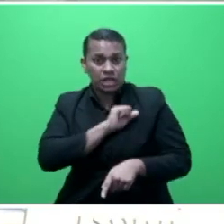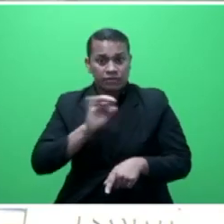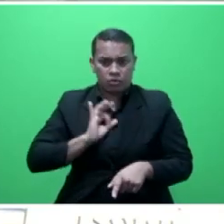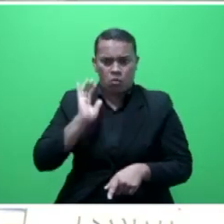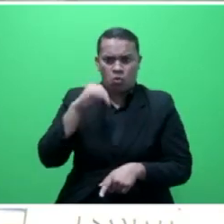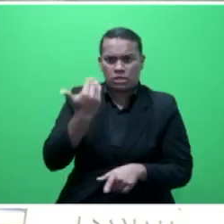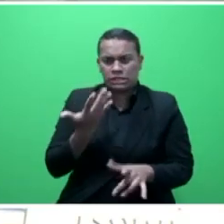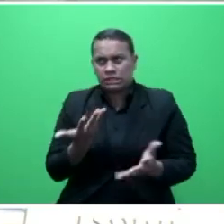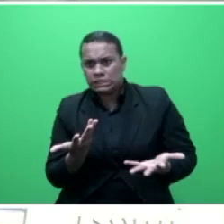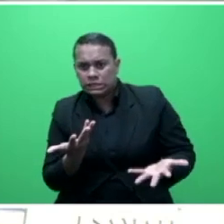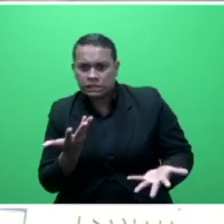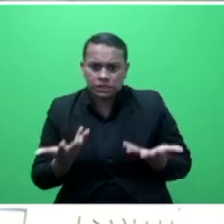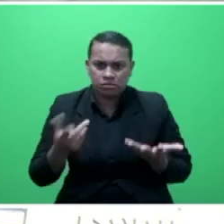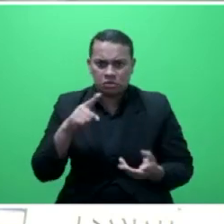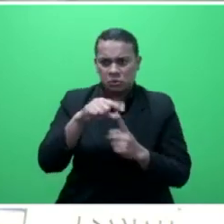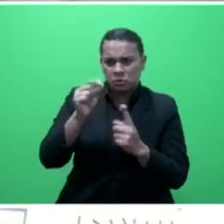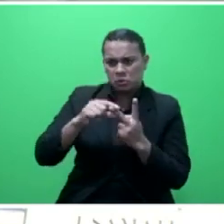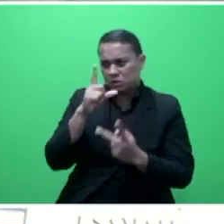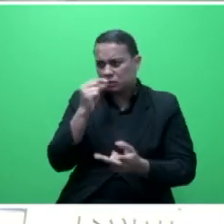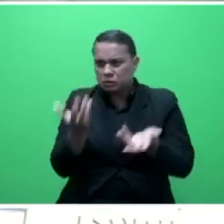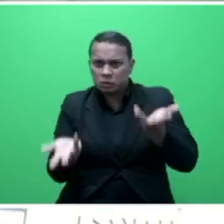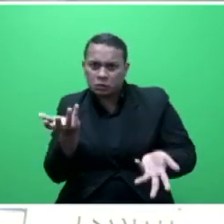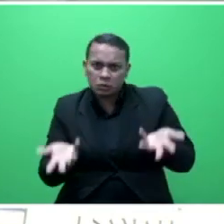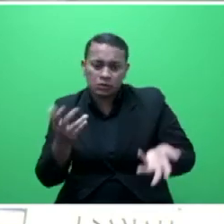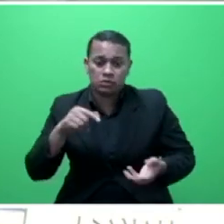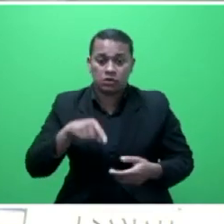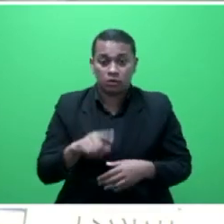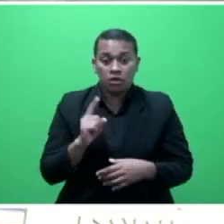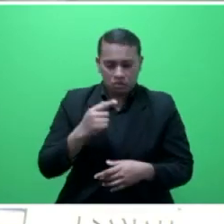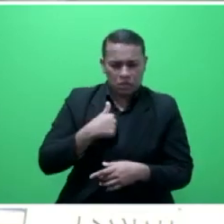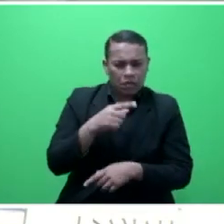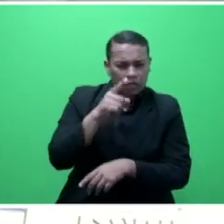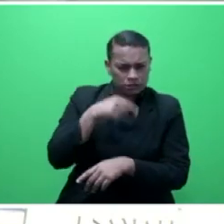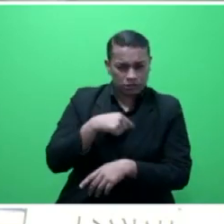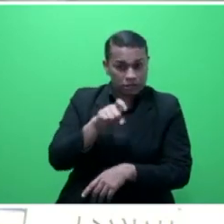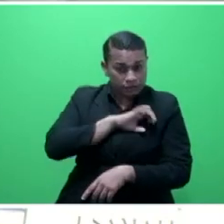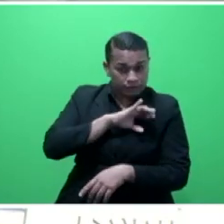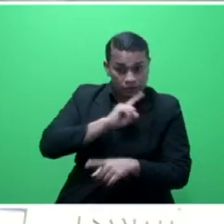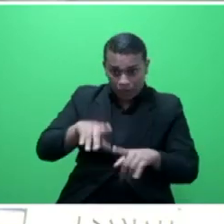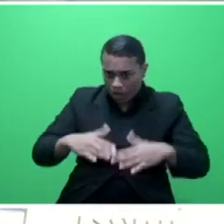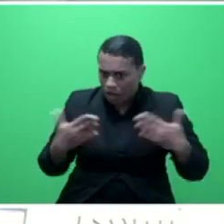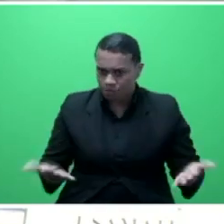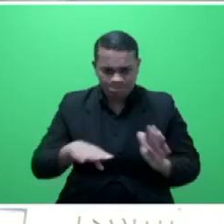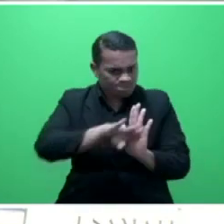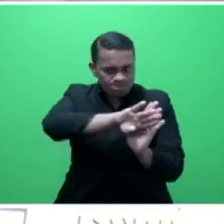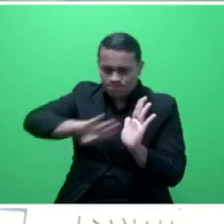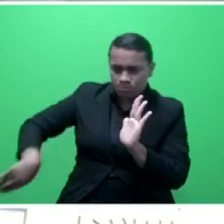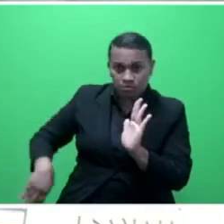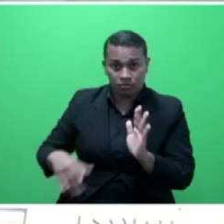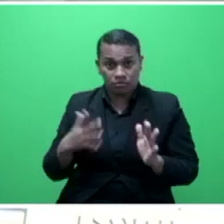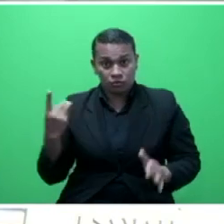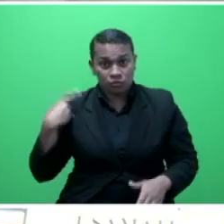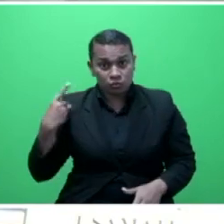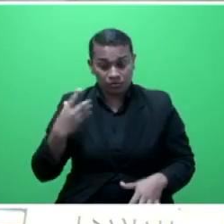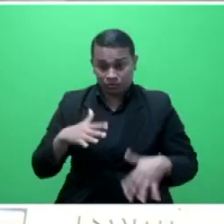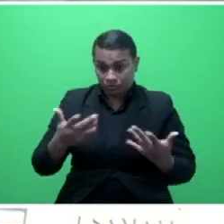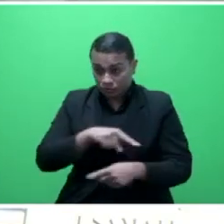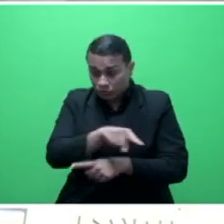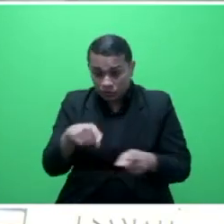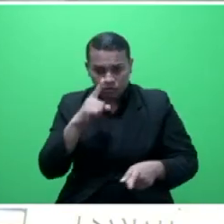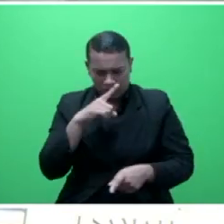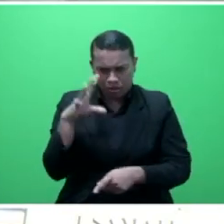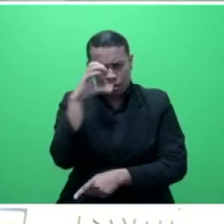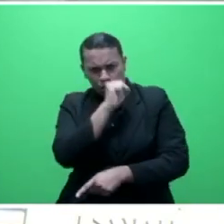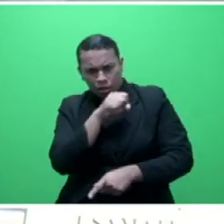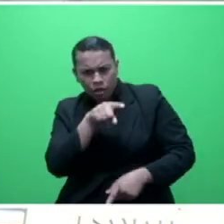efficient economy, and we're scraping it. Duties are now going to be far more general without any room for guesswork. Just to